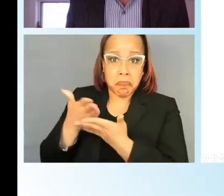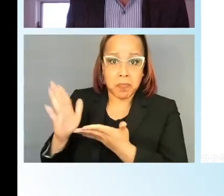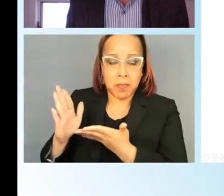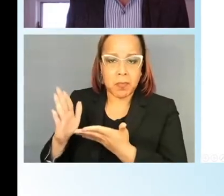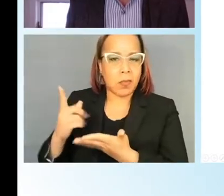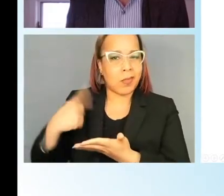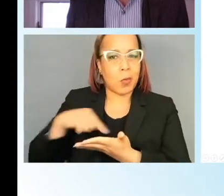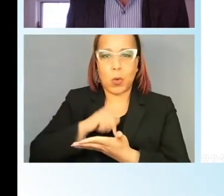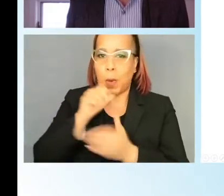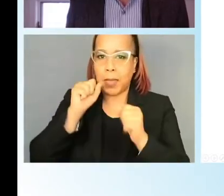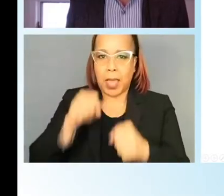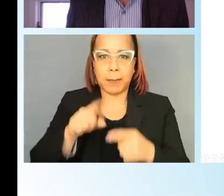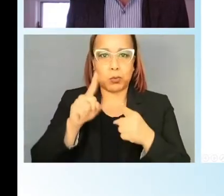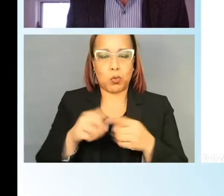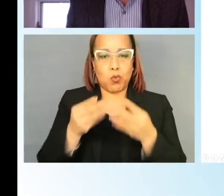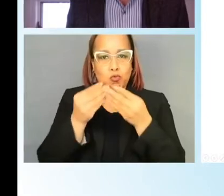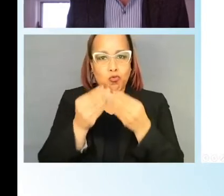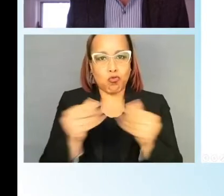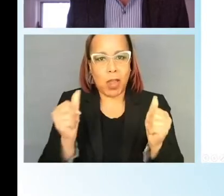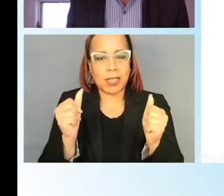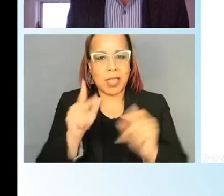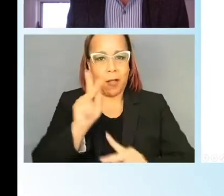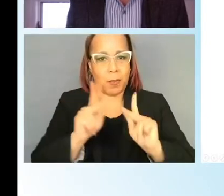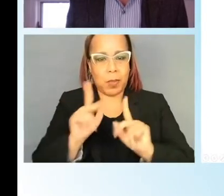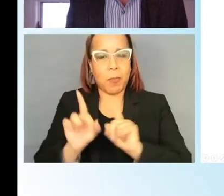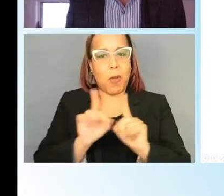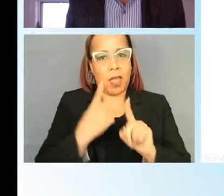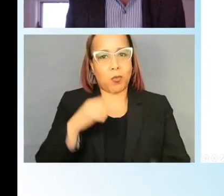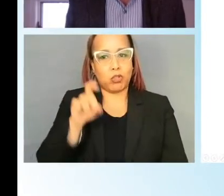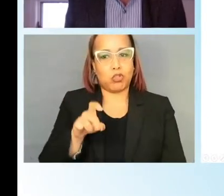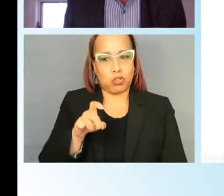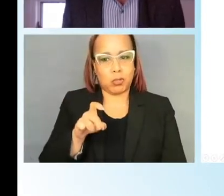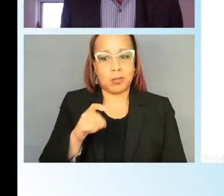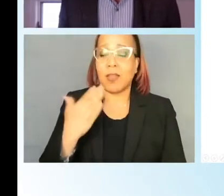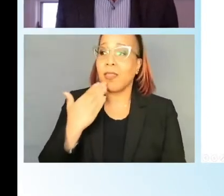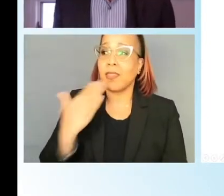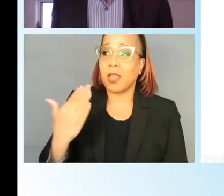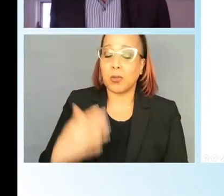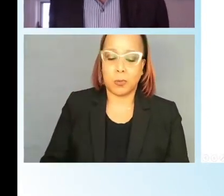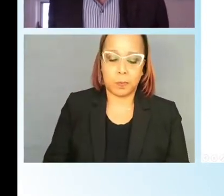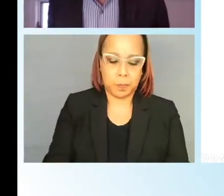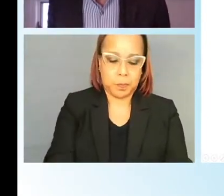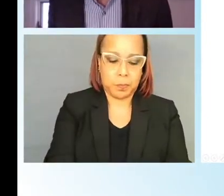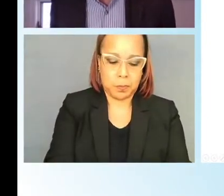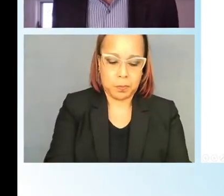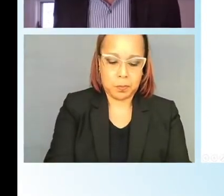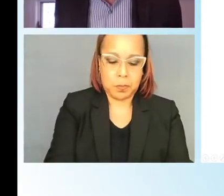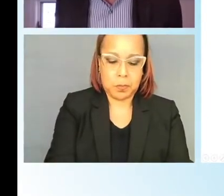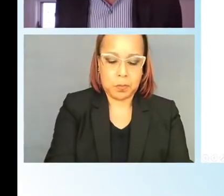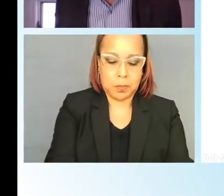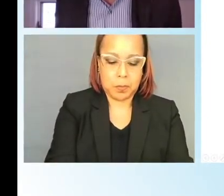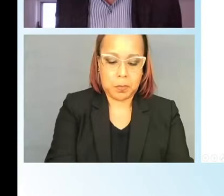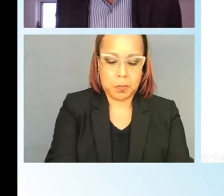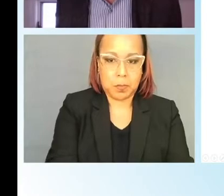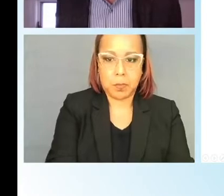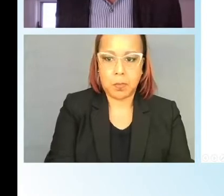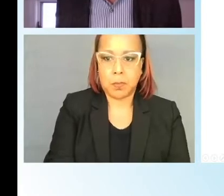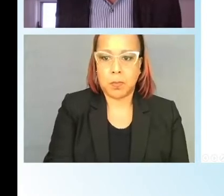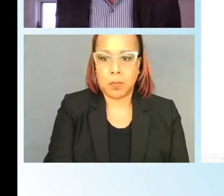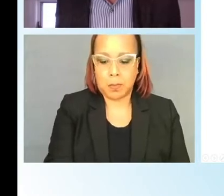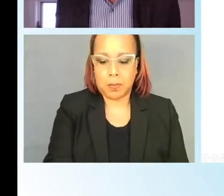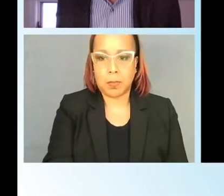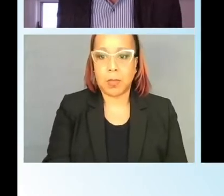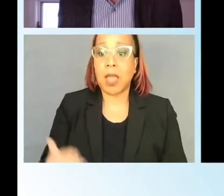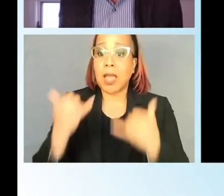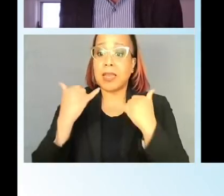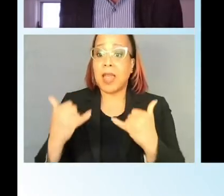to reconcile the people as we should. Thank you. And now we are going to hear from our